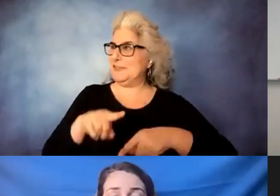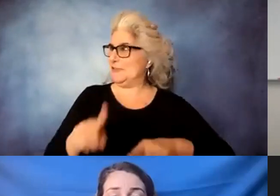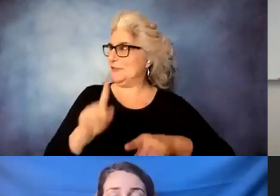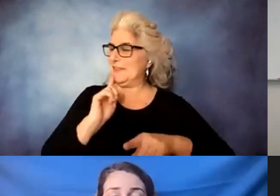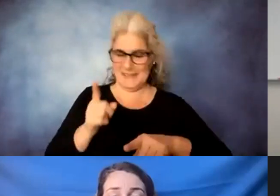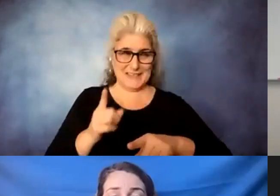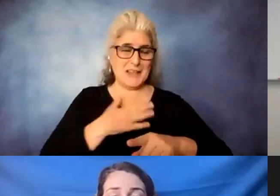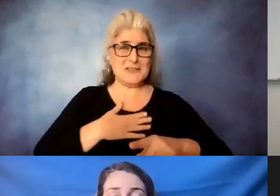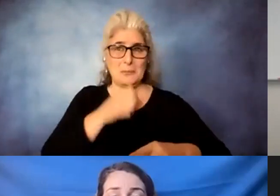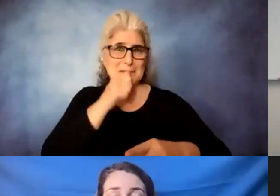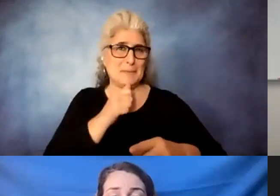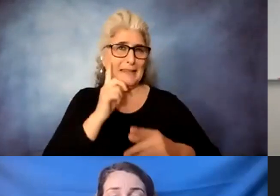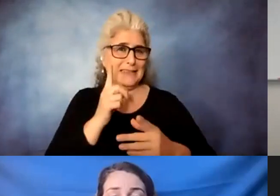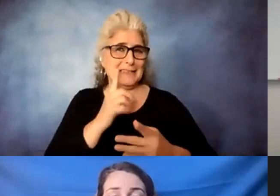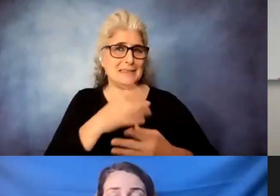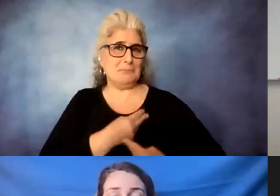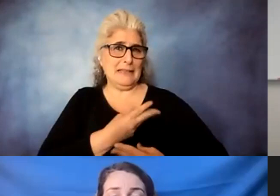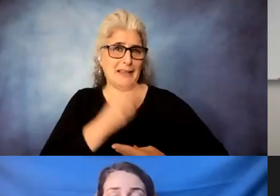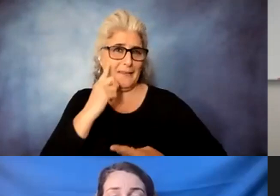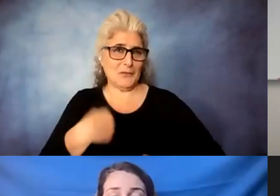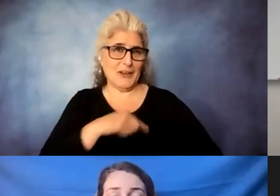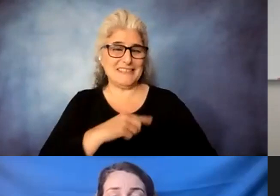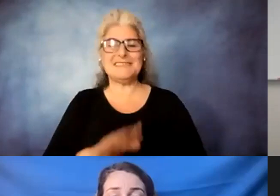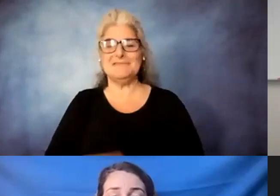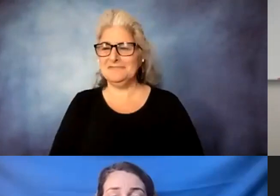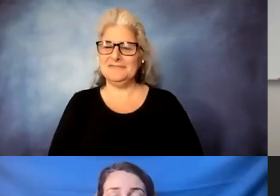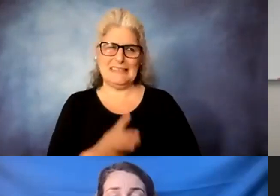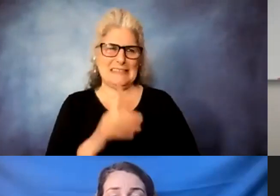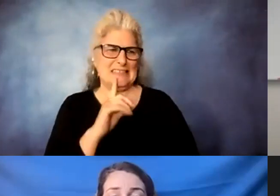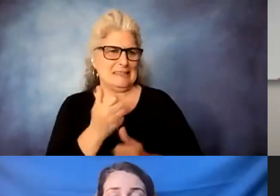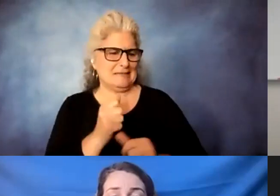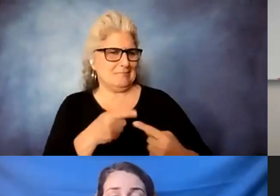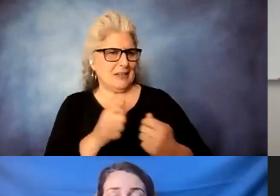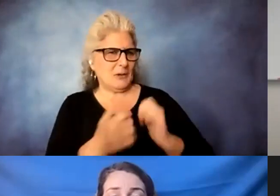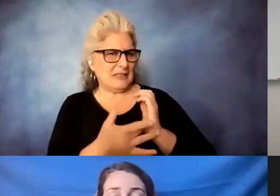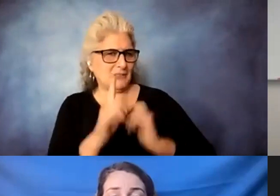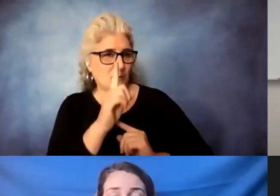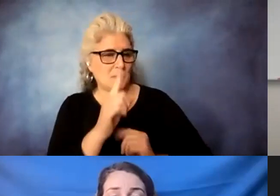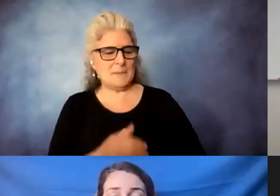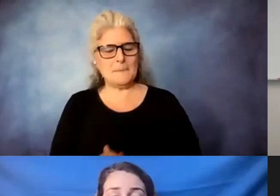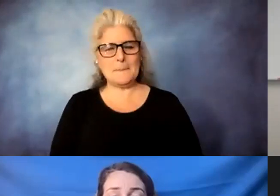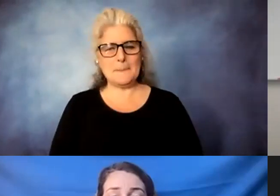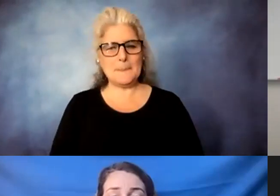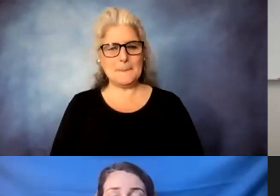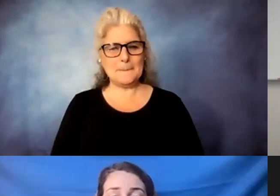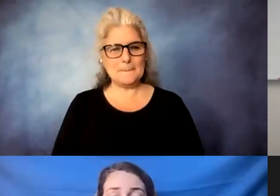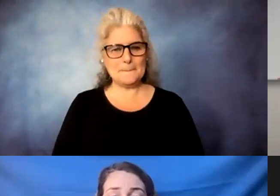generous with us, folks. Edge technology. Okay, hold on one moment.